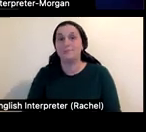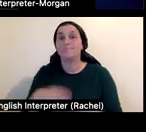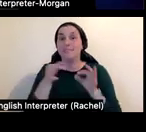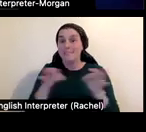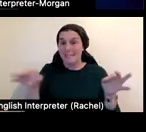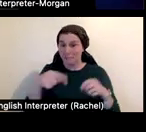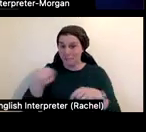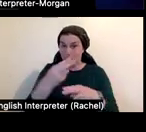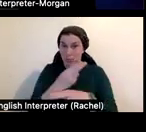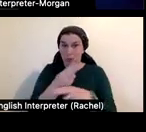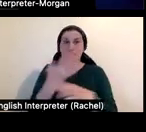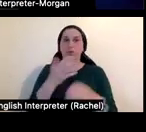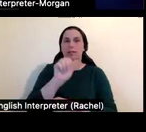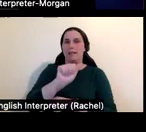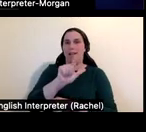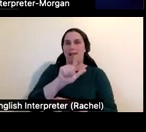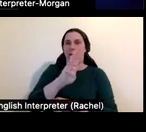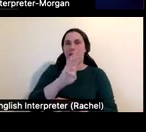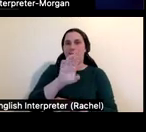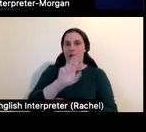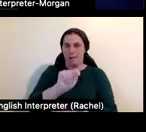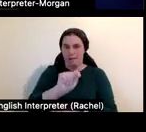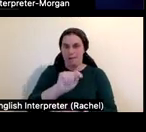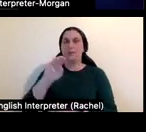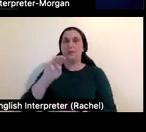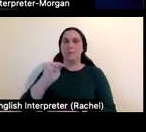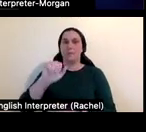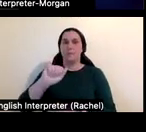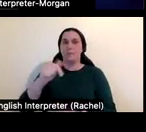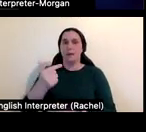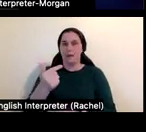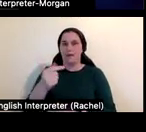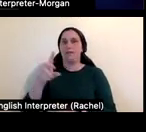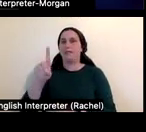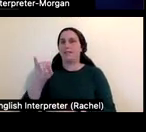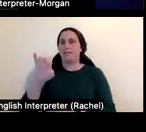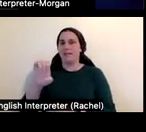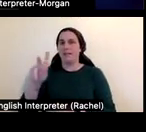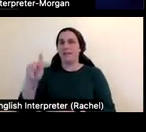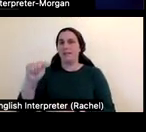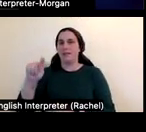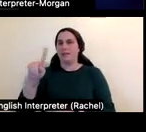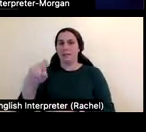Ma. What is it?